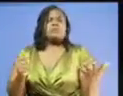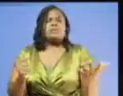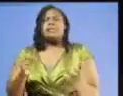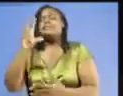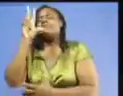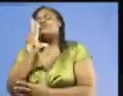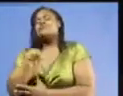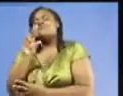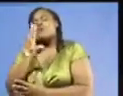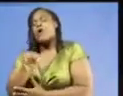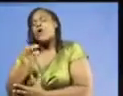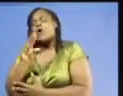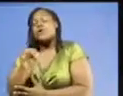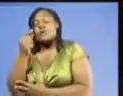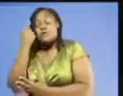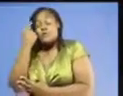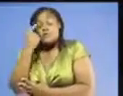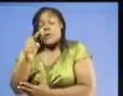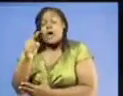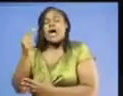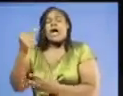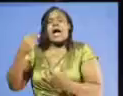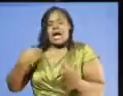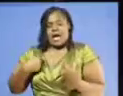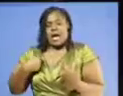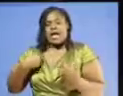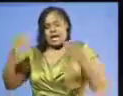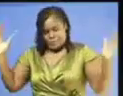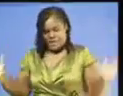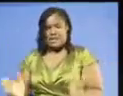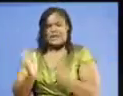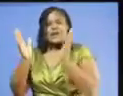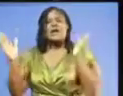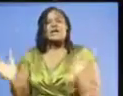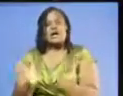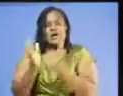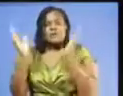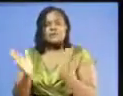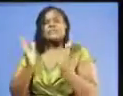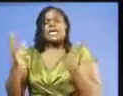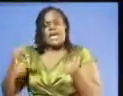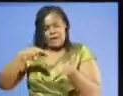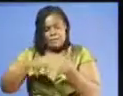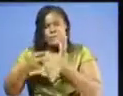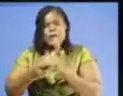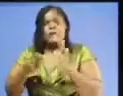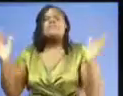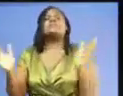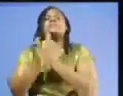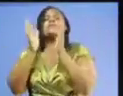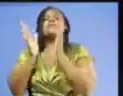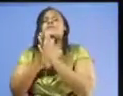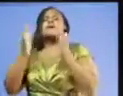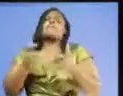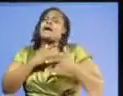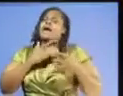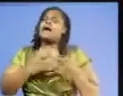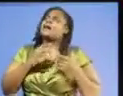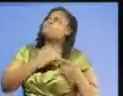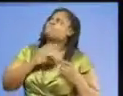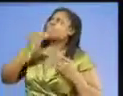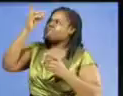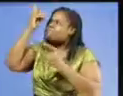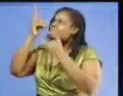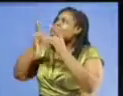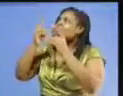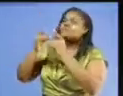no. He said, for I am persuaded. I have a purposeful praise. My heart is fixed. My